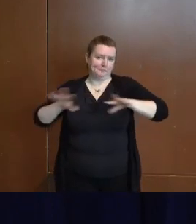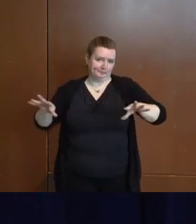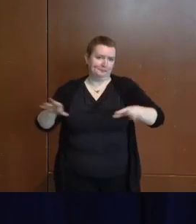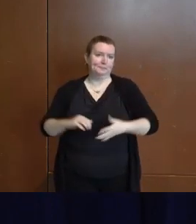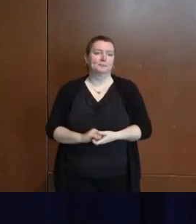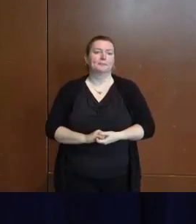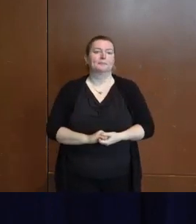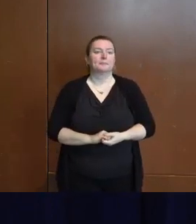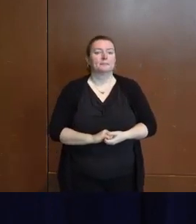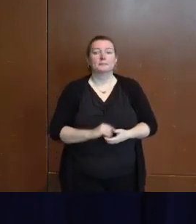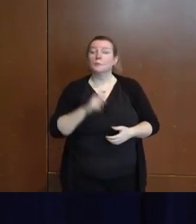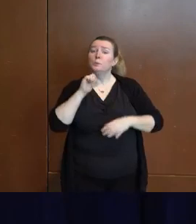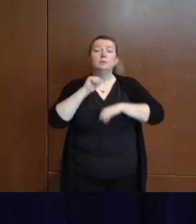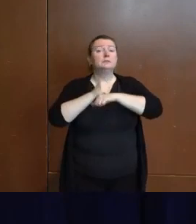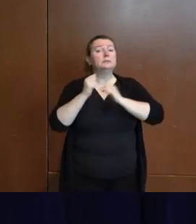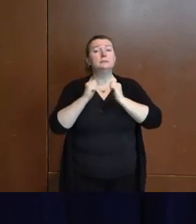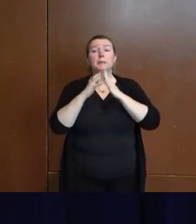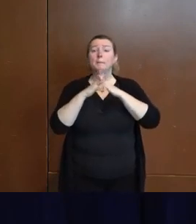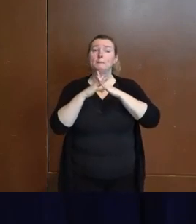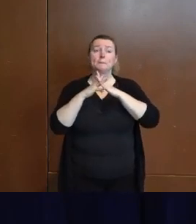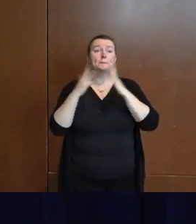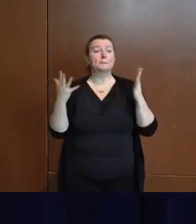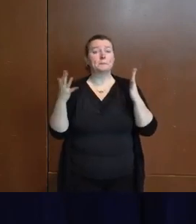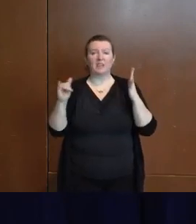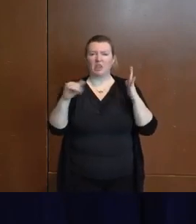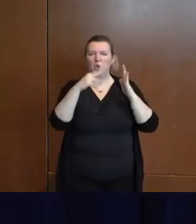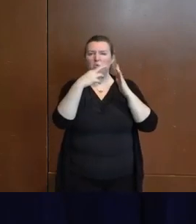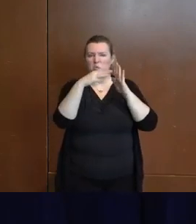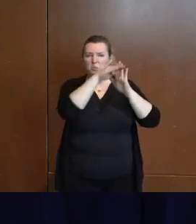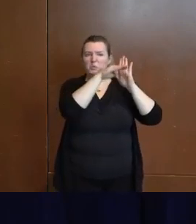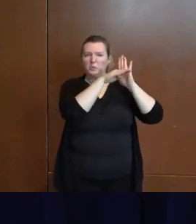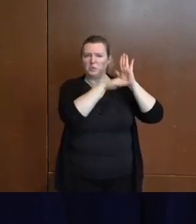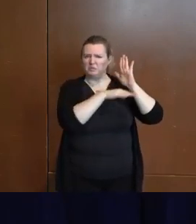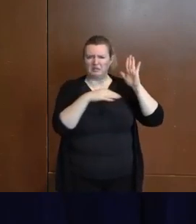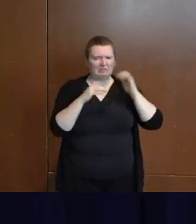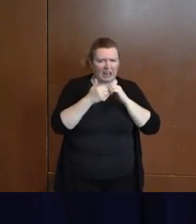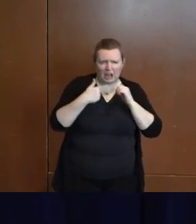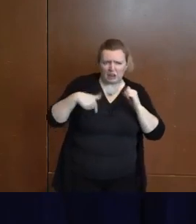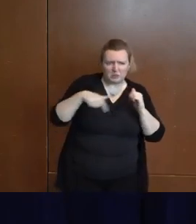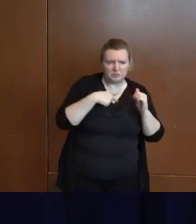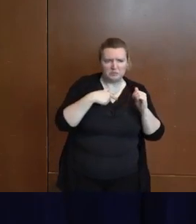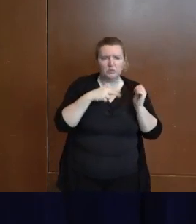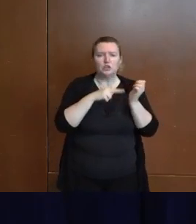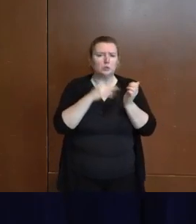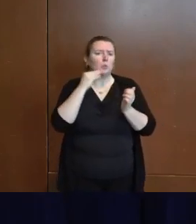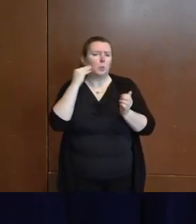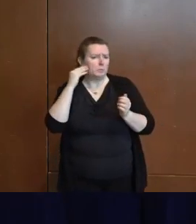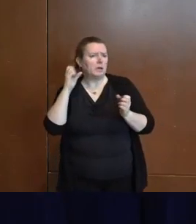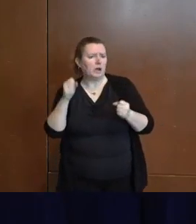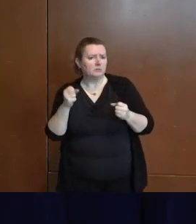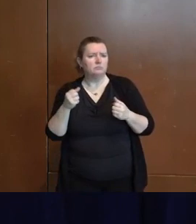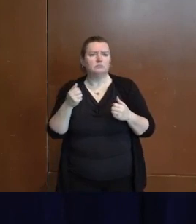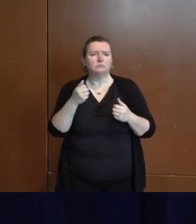or admit patients safely into their facilities. In addition